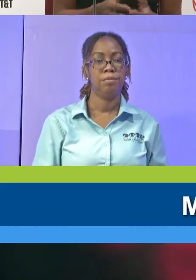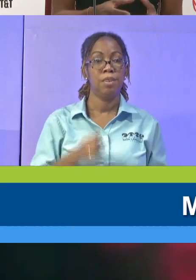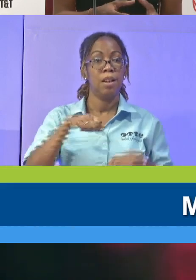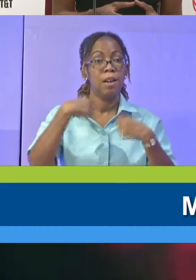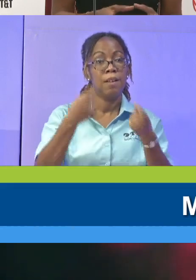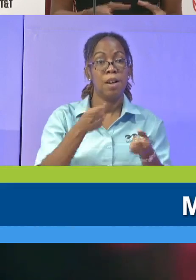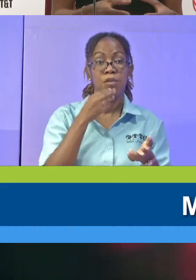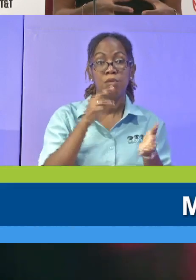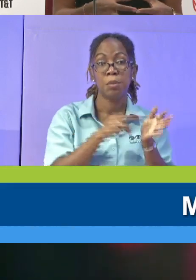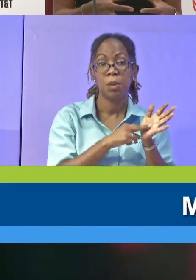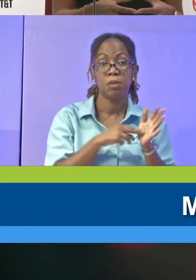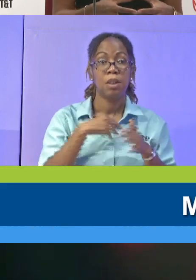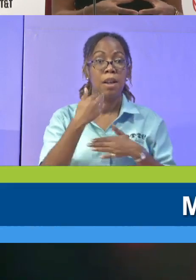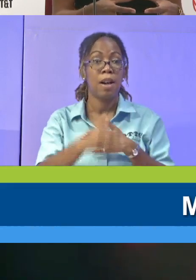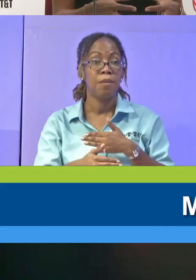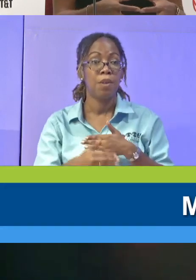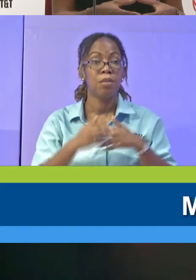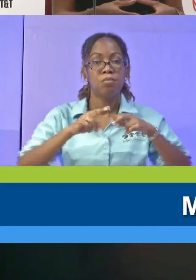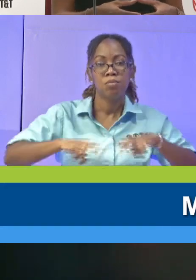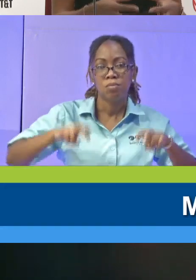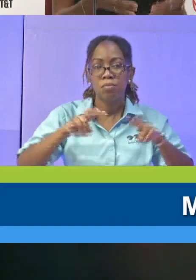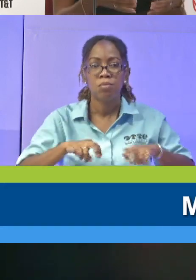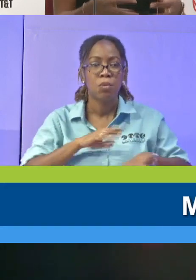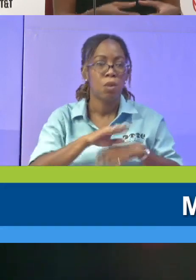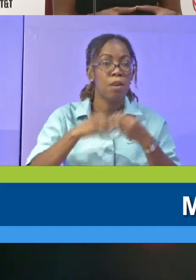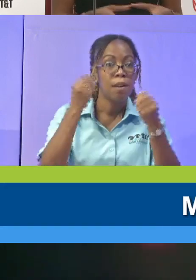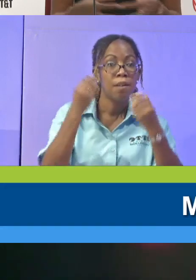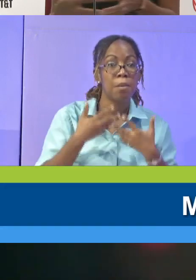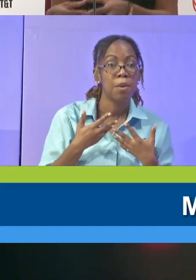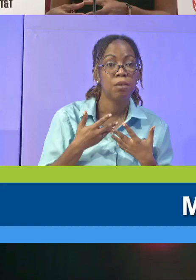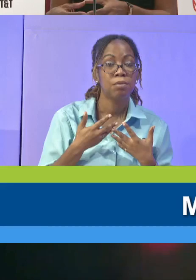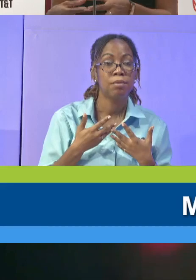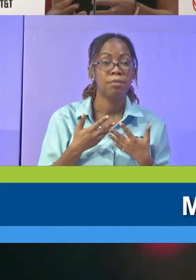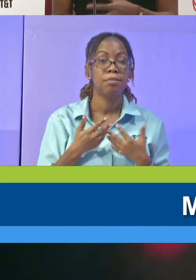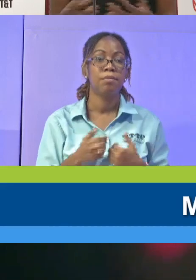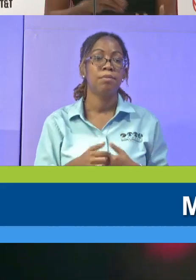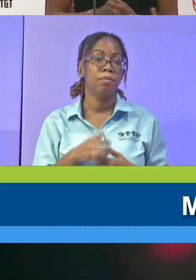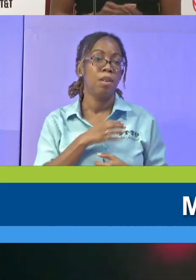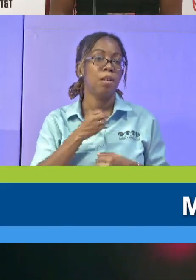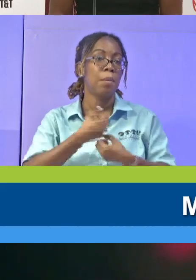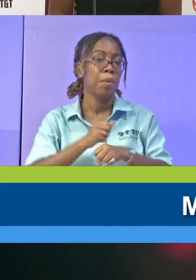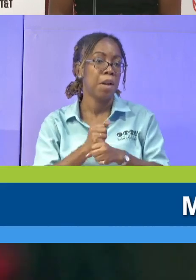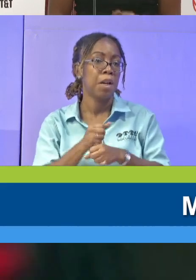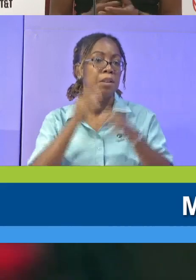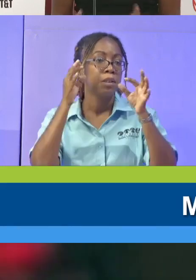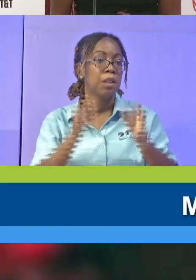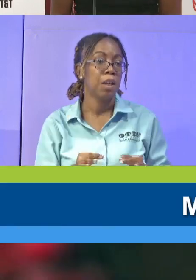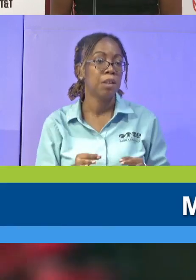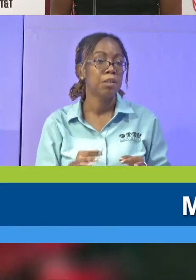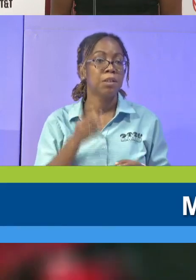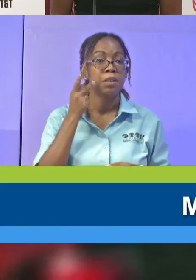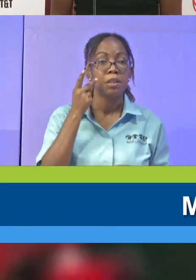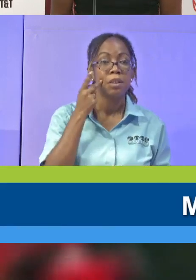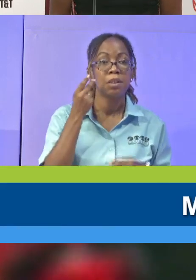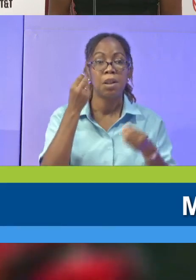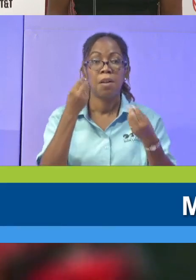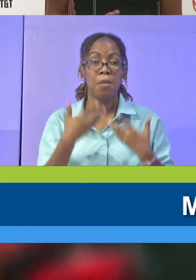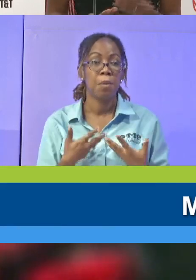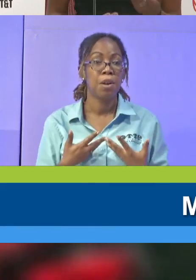and those committees can utilize our summaries to make their decisions or to check information they are not clear